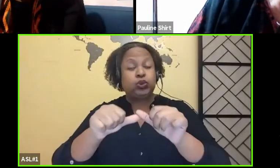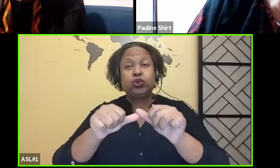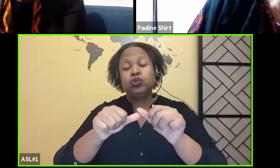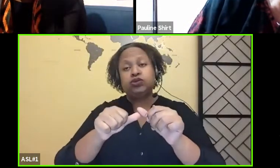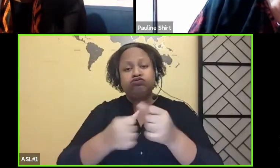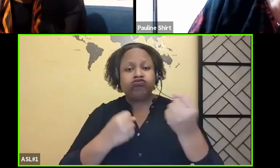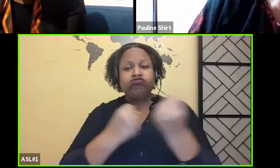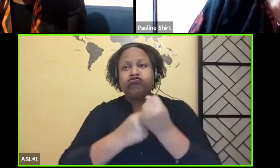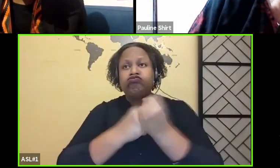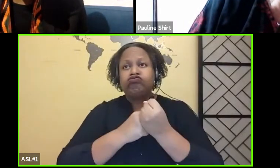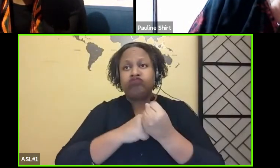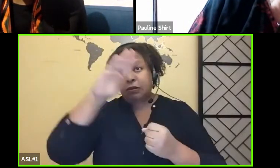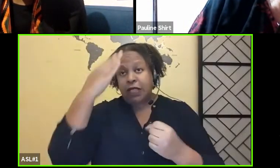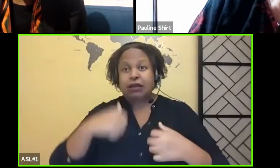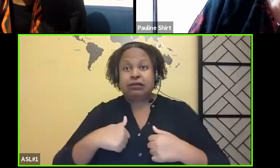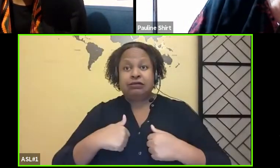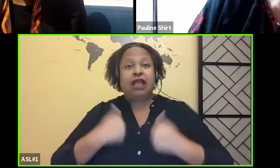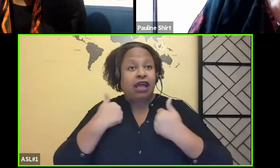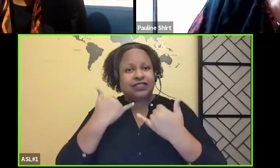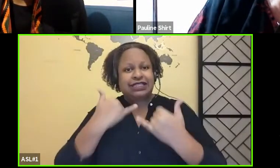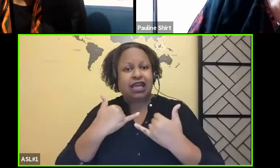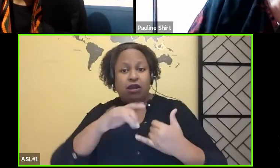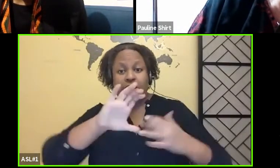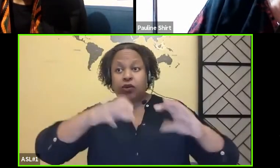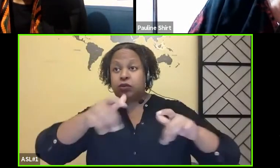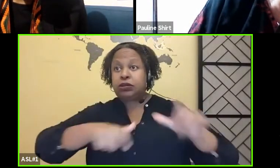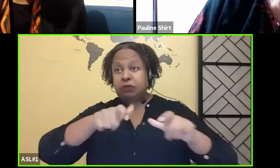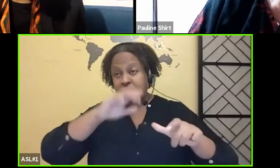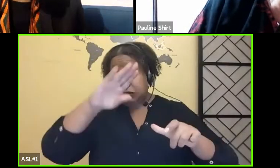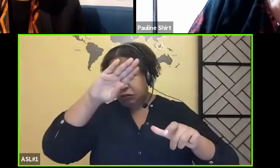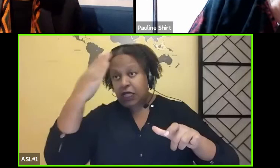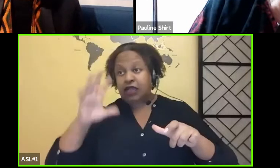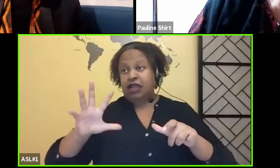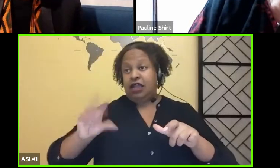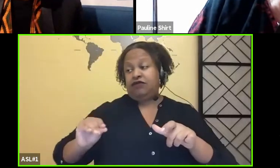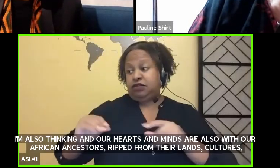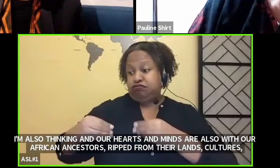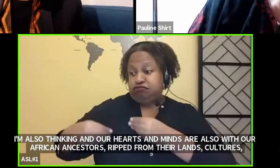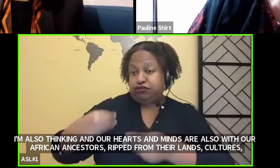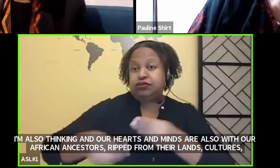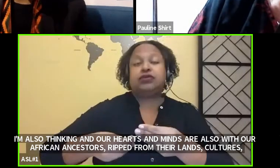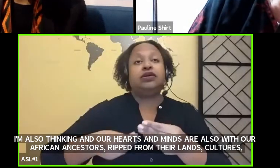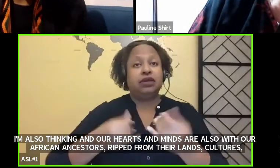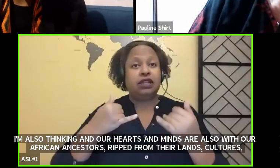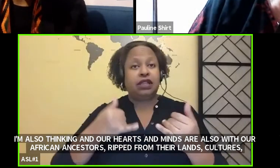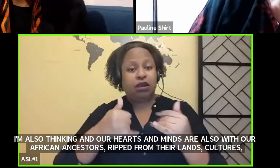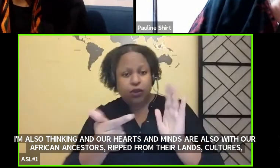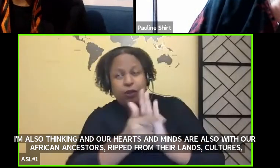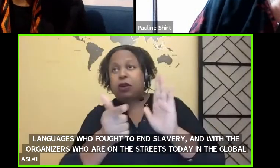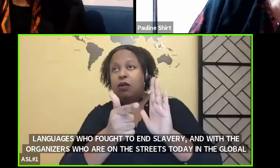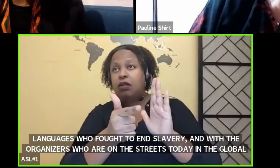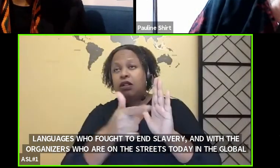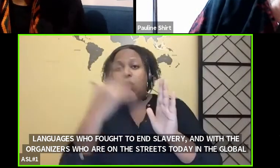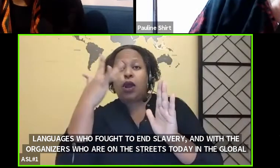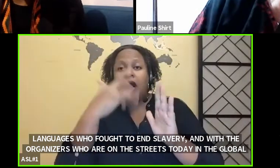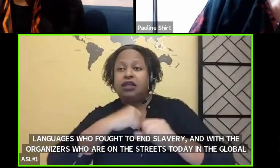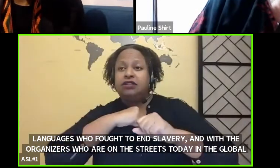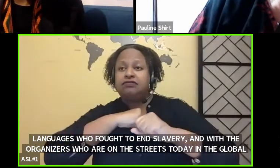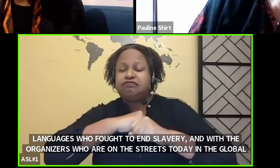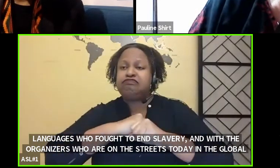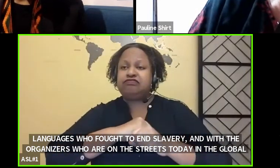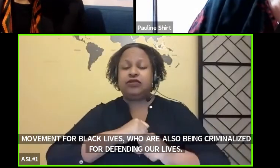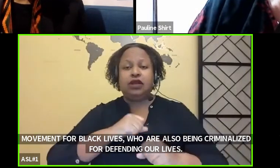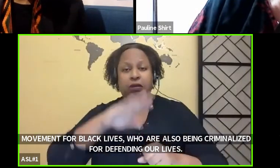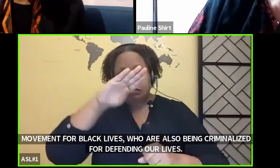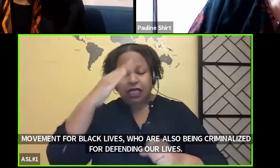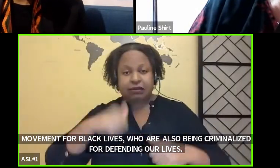criminalized for defending our lives. To bring you this event tonight, it took many hands. So I wanna say some